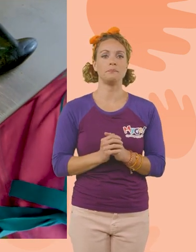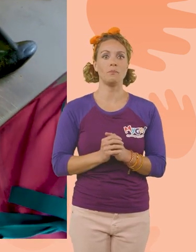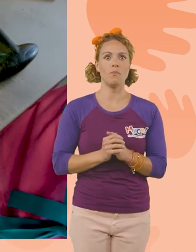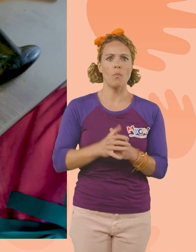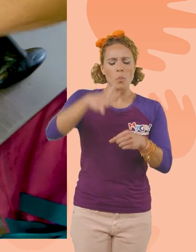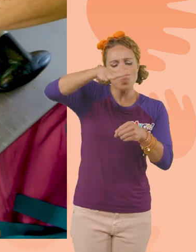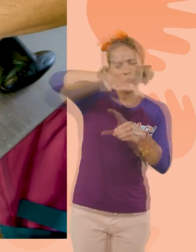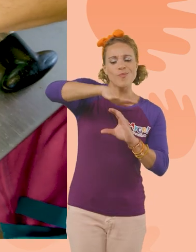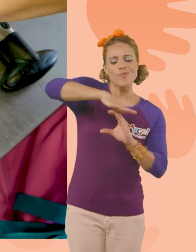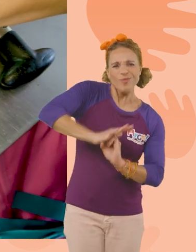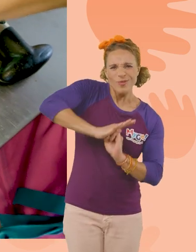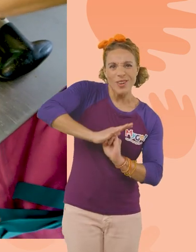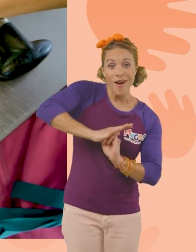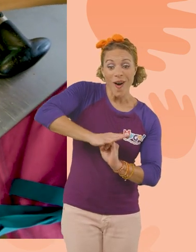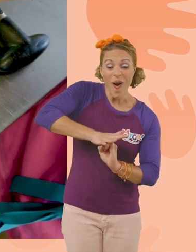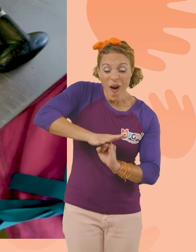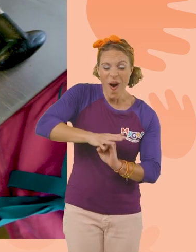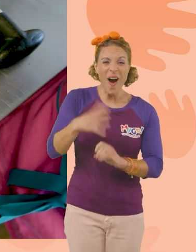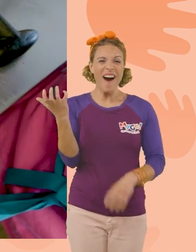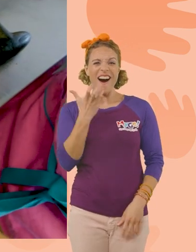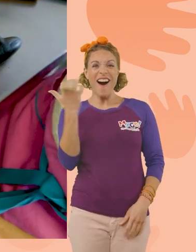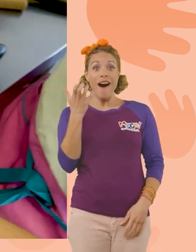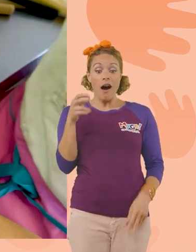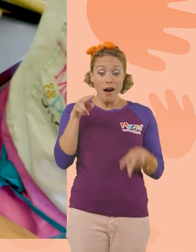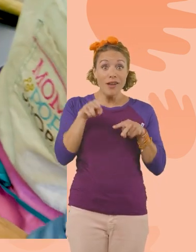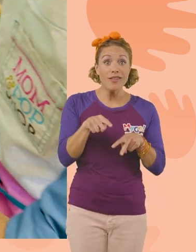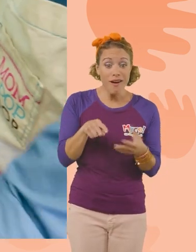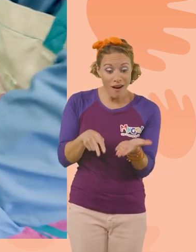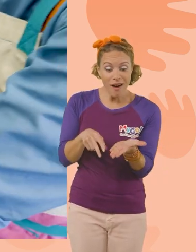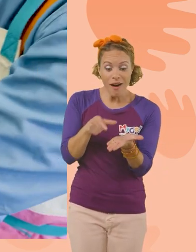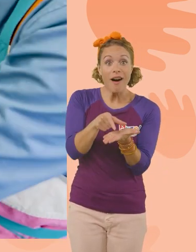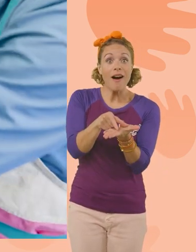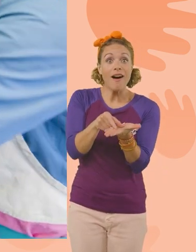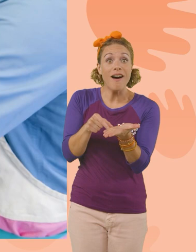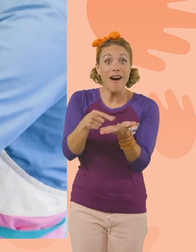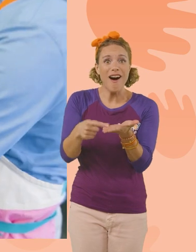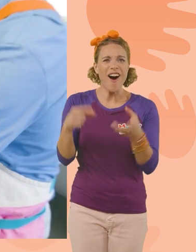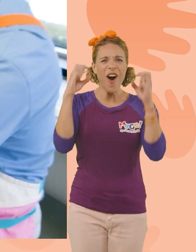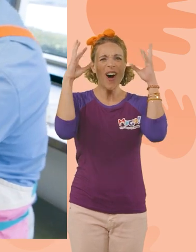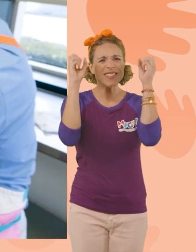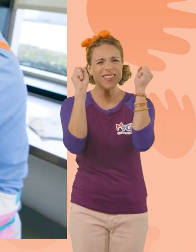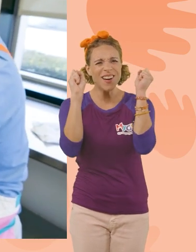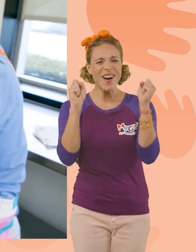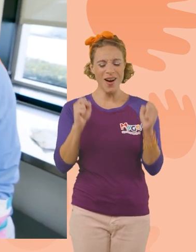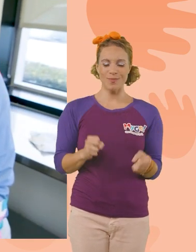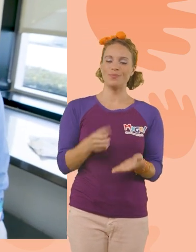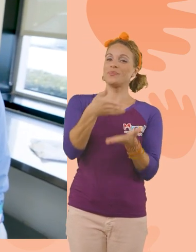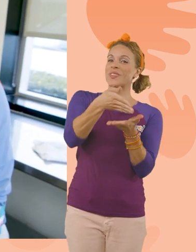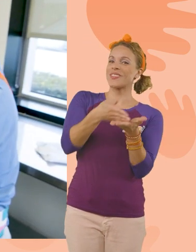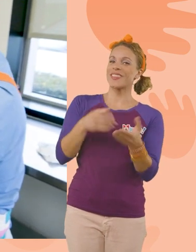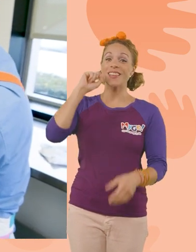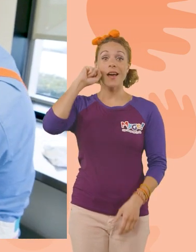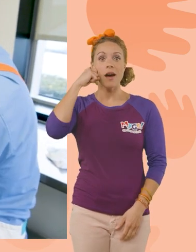push down. Whoa, look at that. That is awesome. Slice the